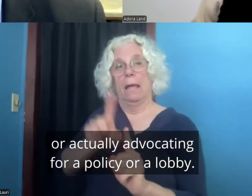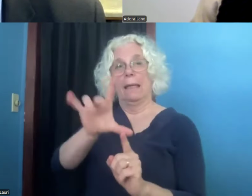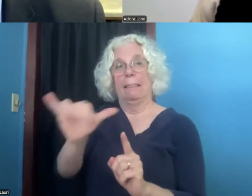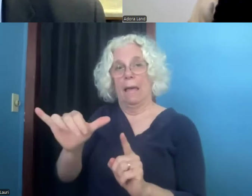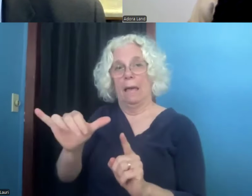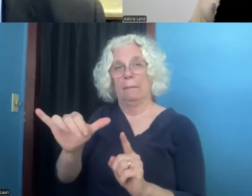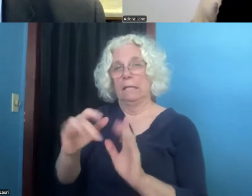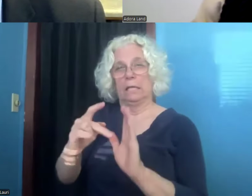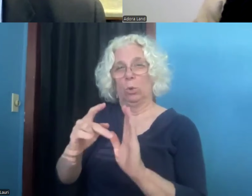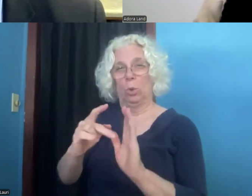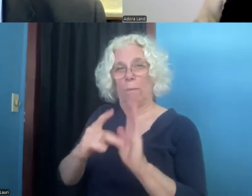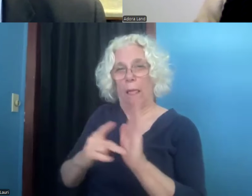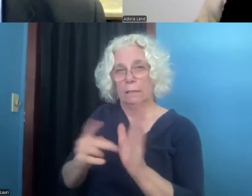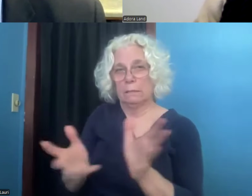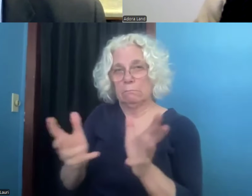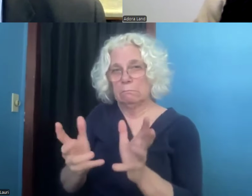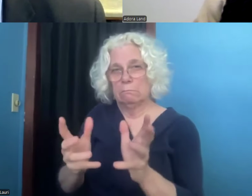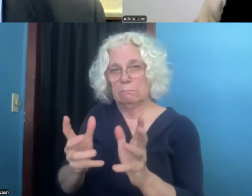lobby.